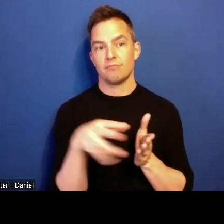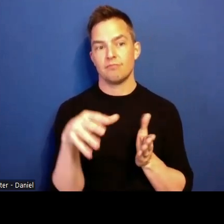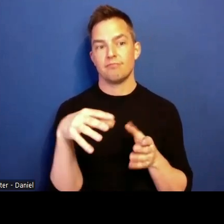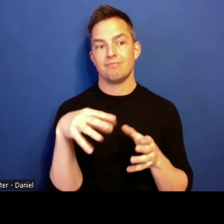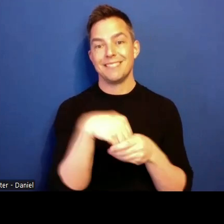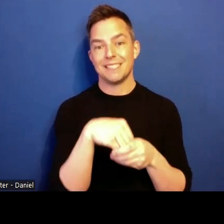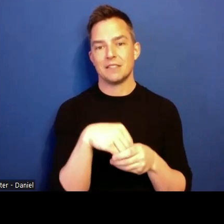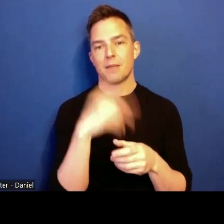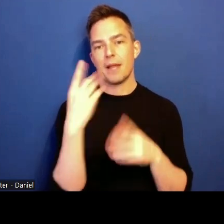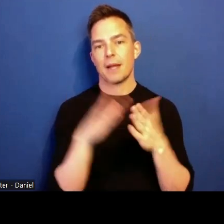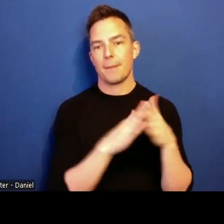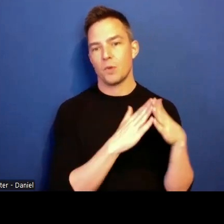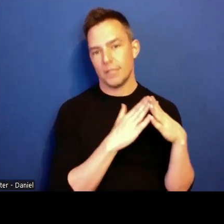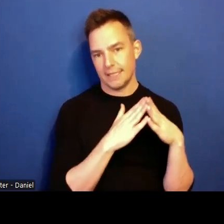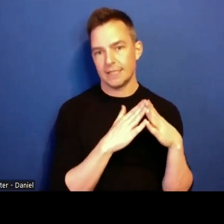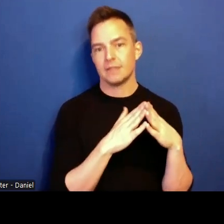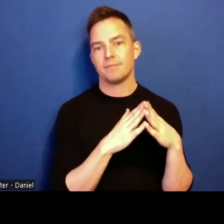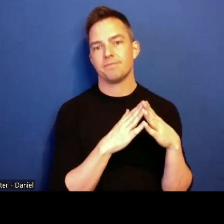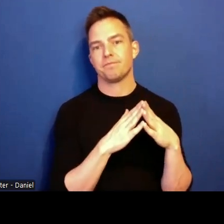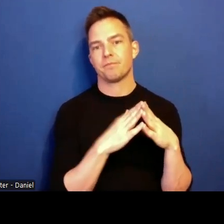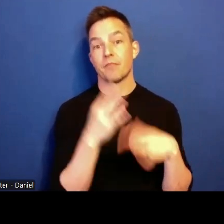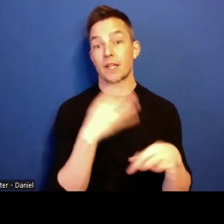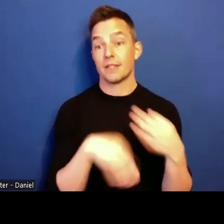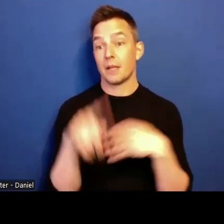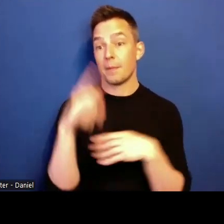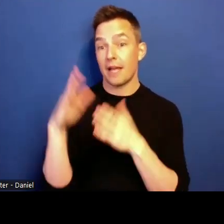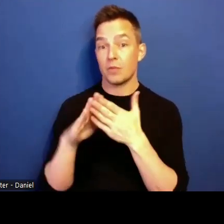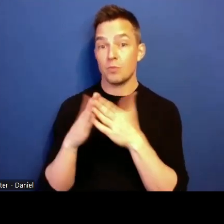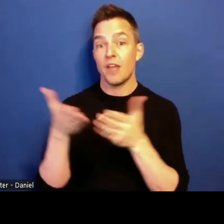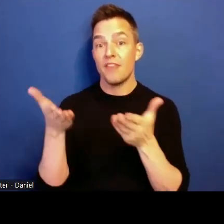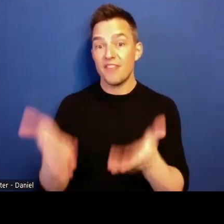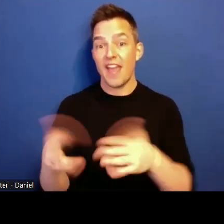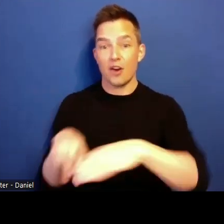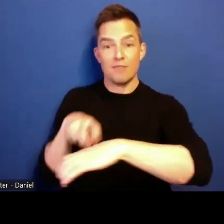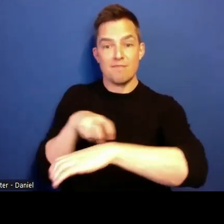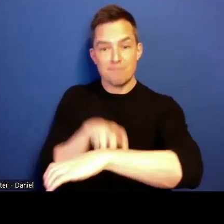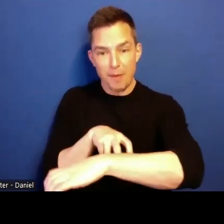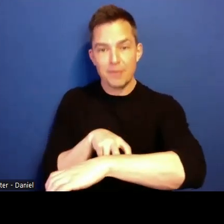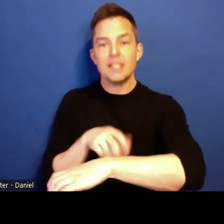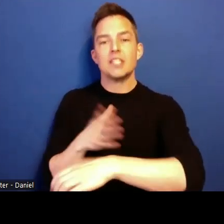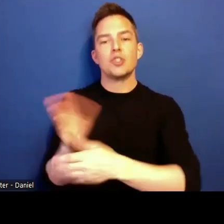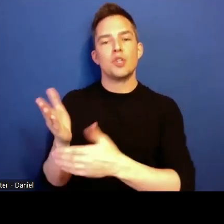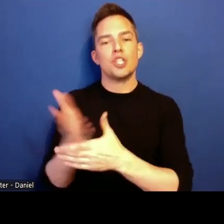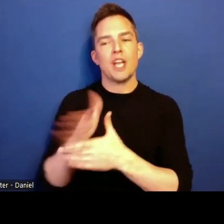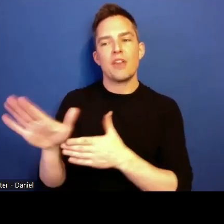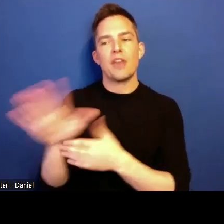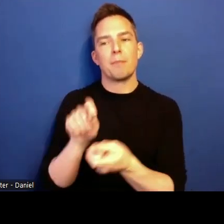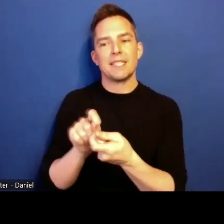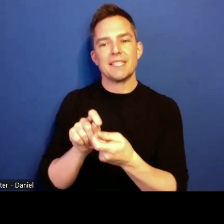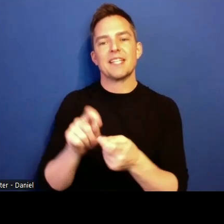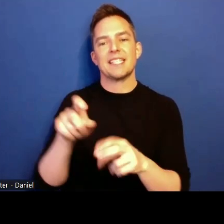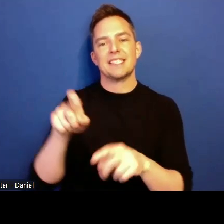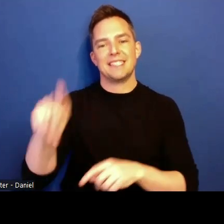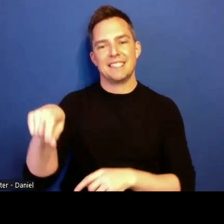than having the Black community at the table to share their specific needs